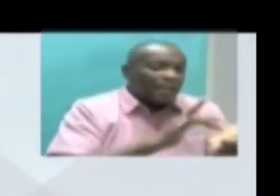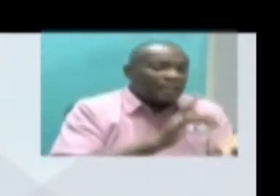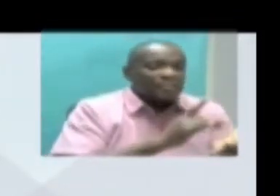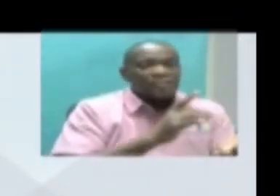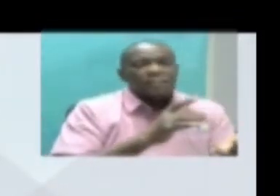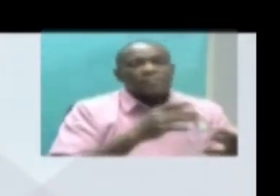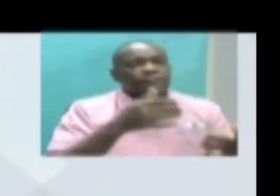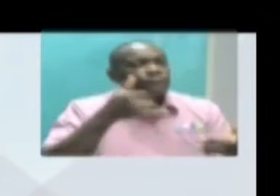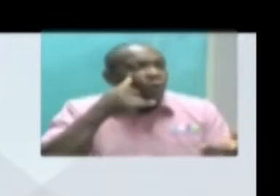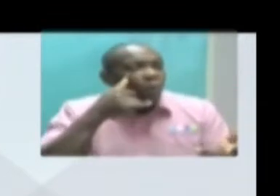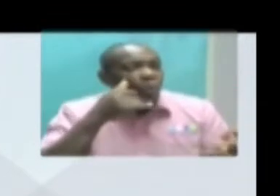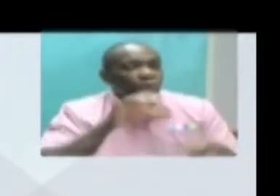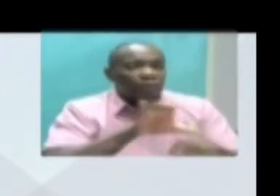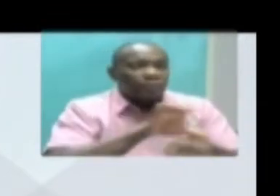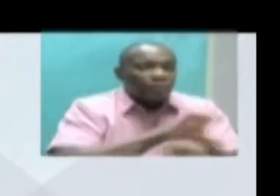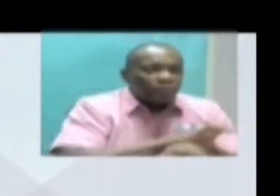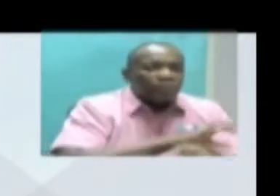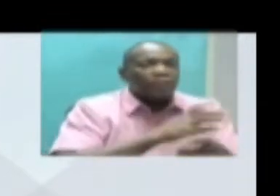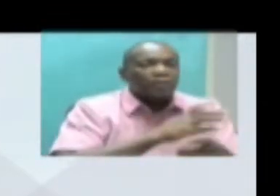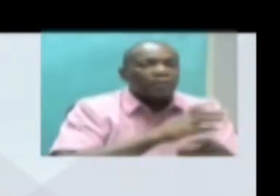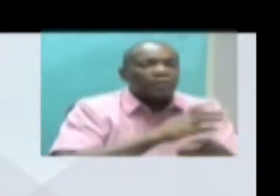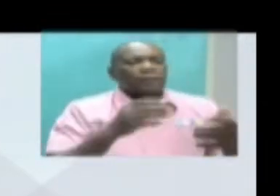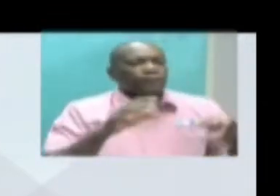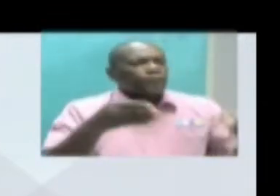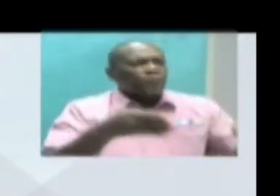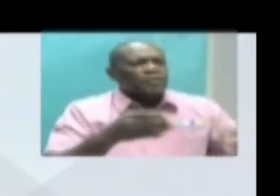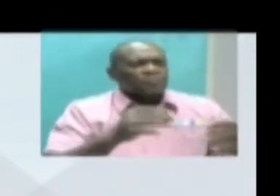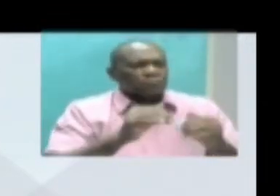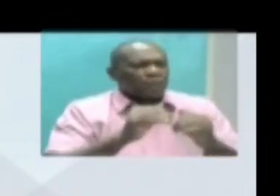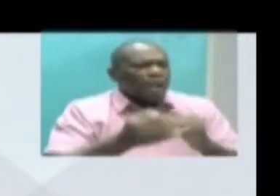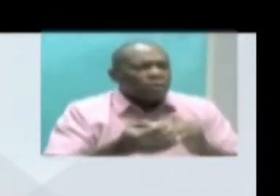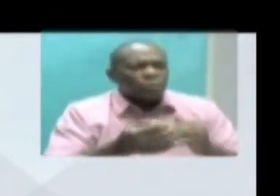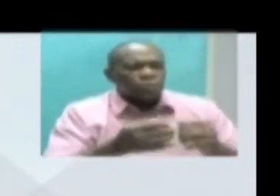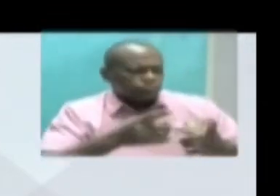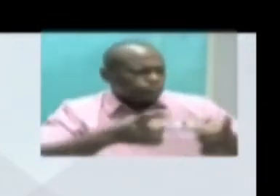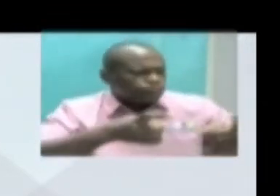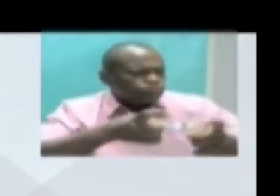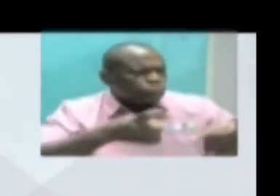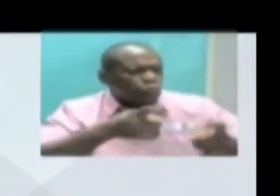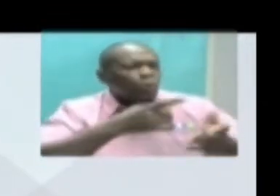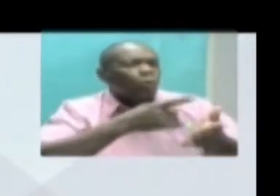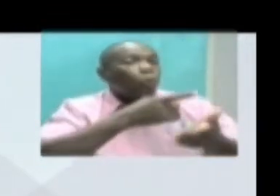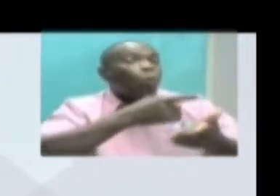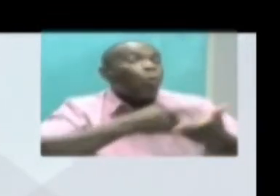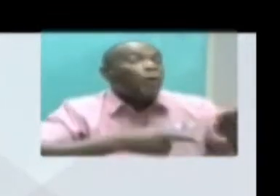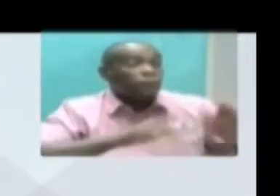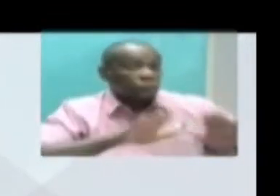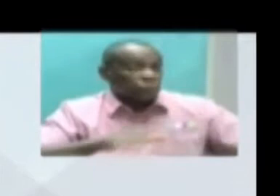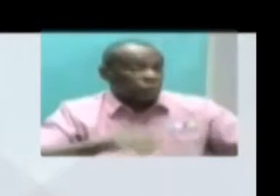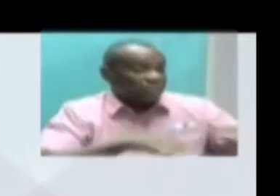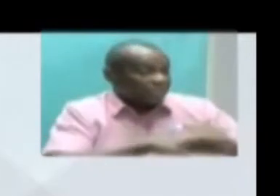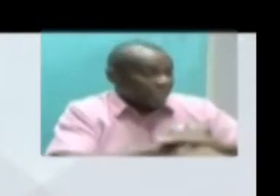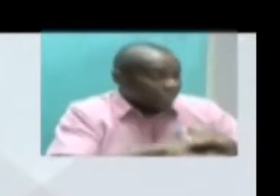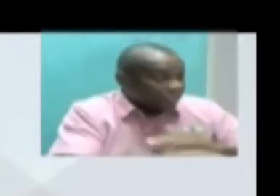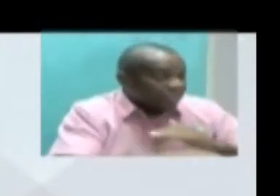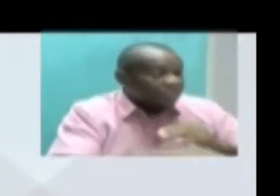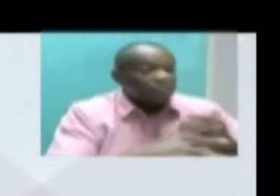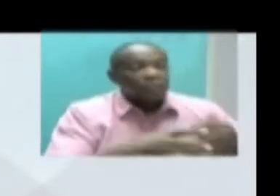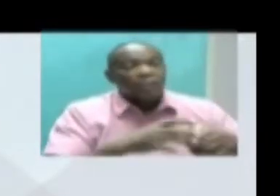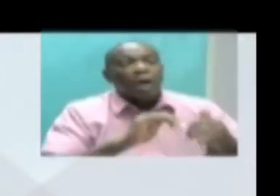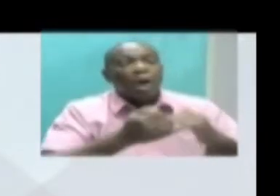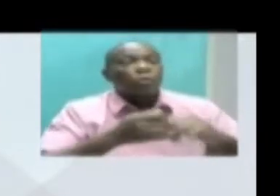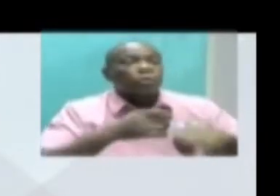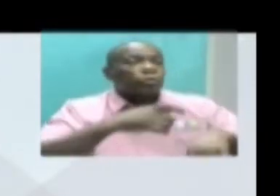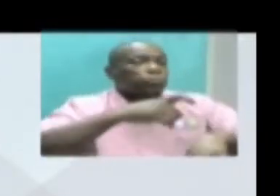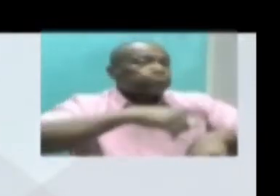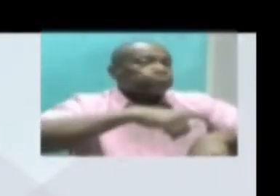help with managing the amount of time that your kids spend. We know that sometimes you may get into trouble, you know, spending too much time